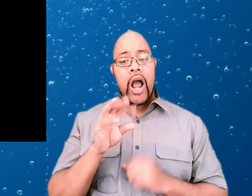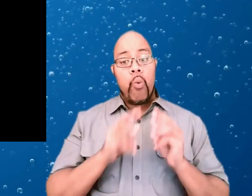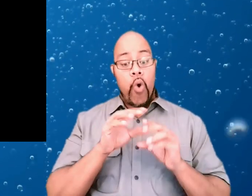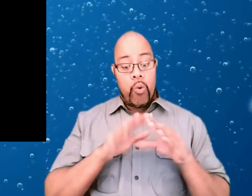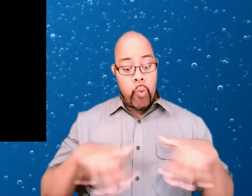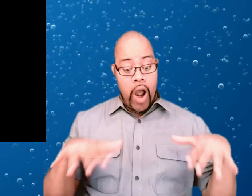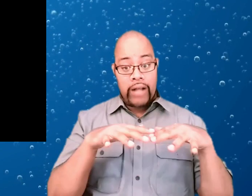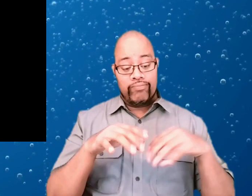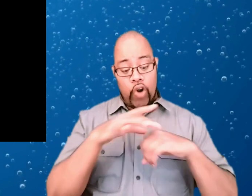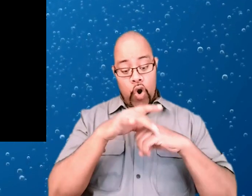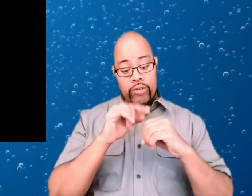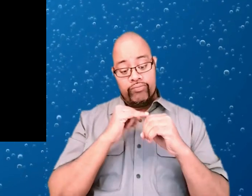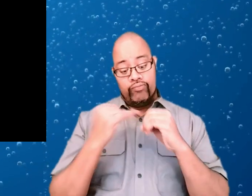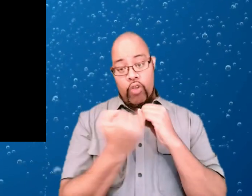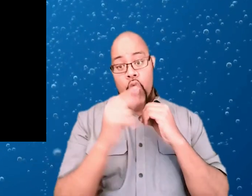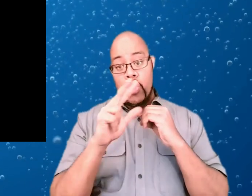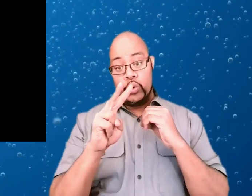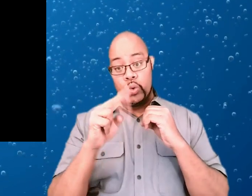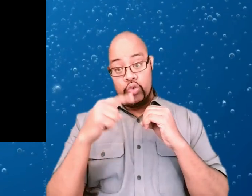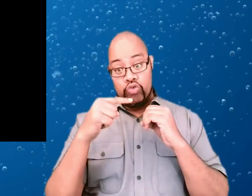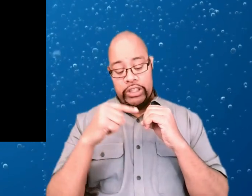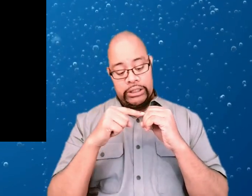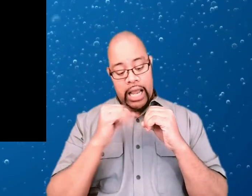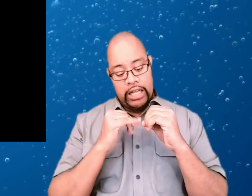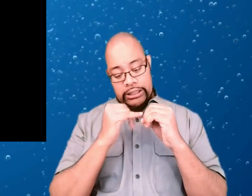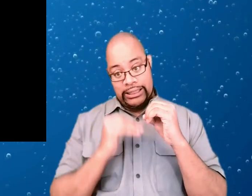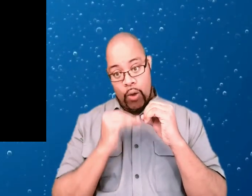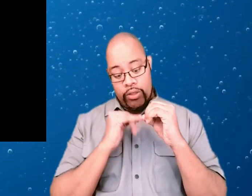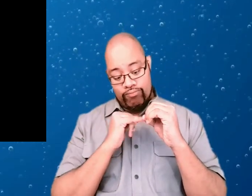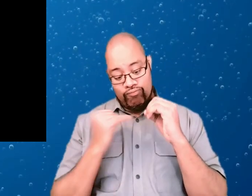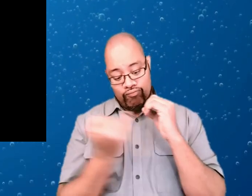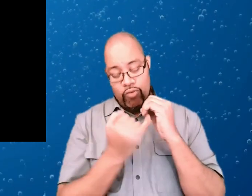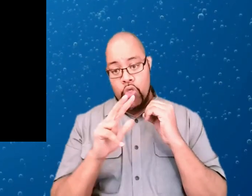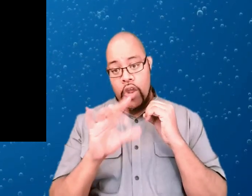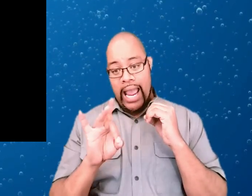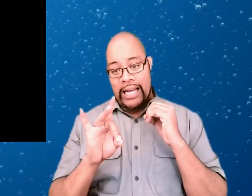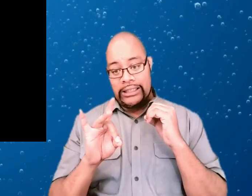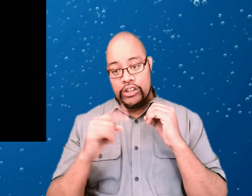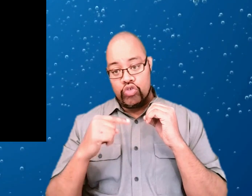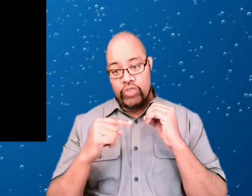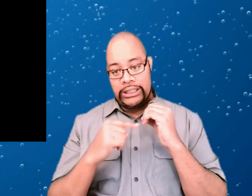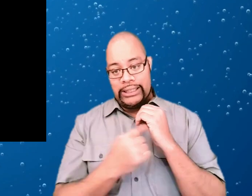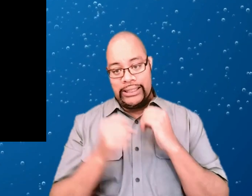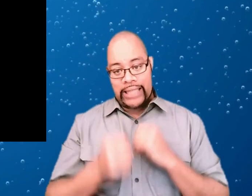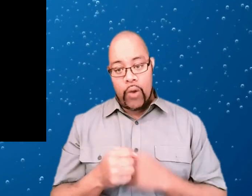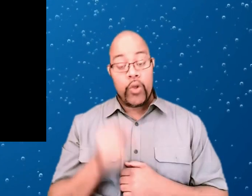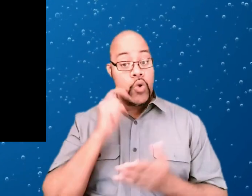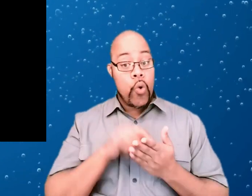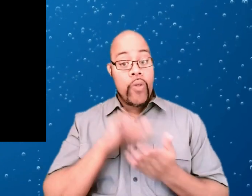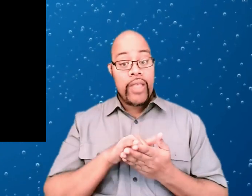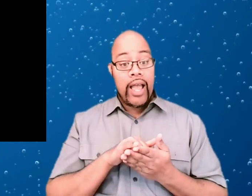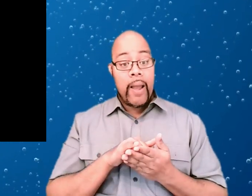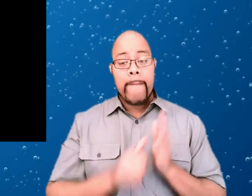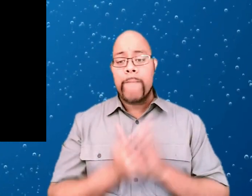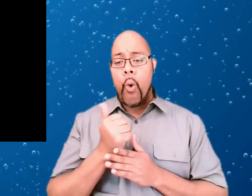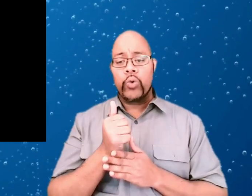found worldwide with a distribution north of 32 degrees north and south of 38 degrees south. Note that the salt marsh is